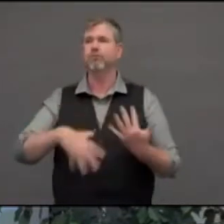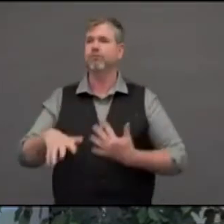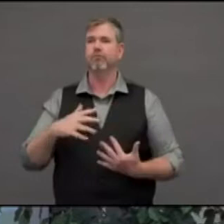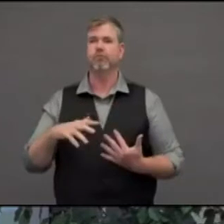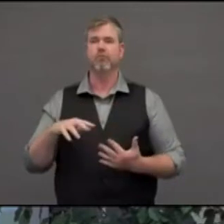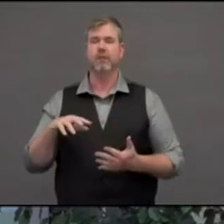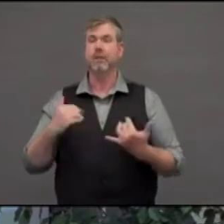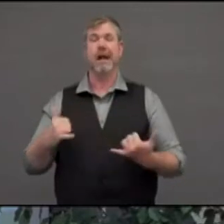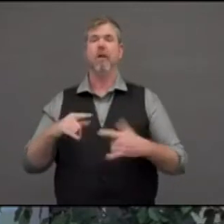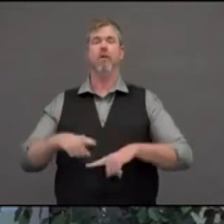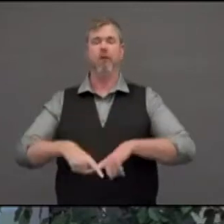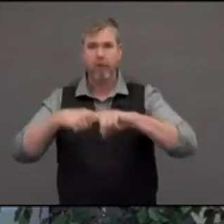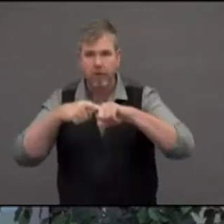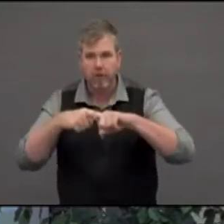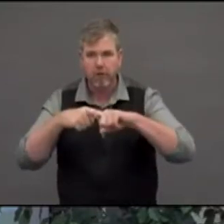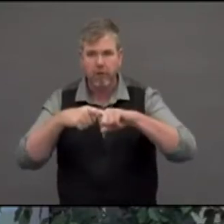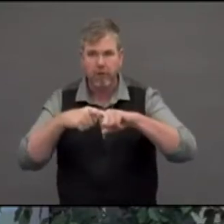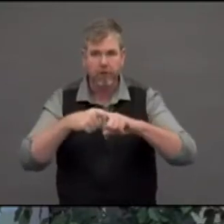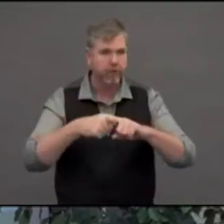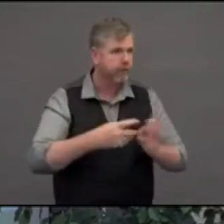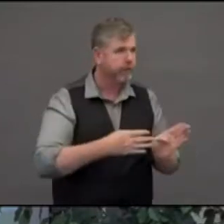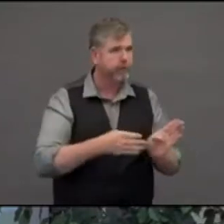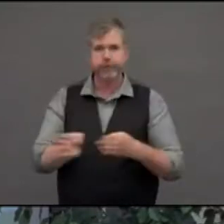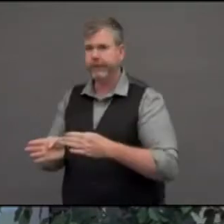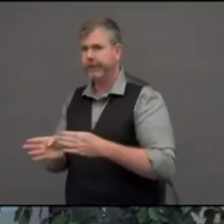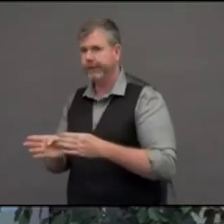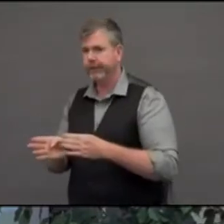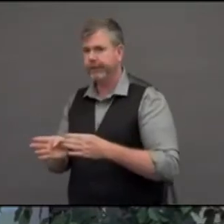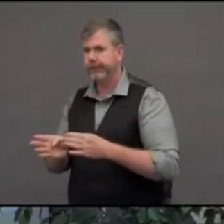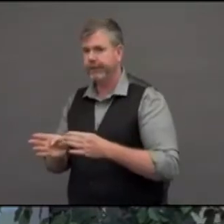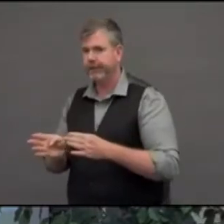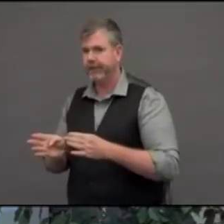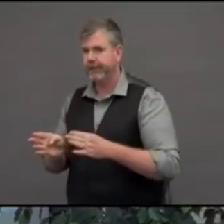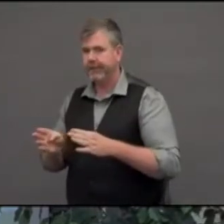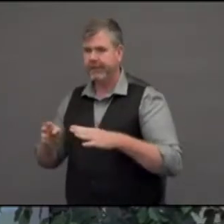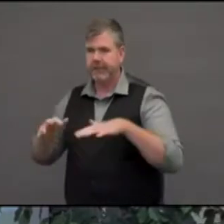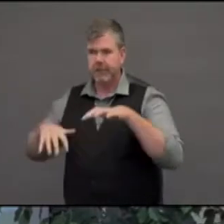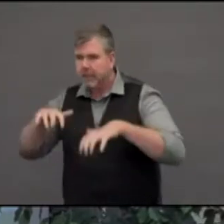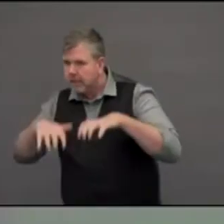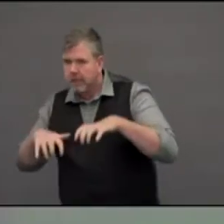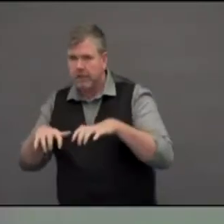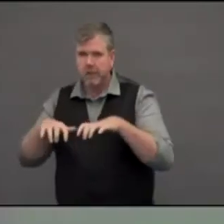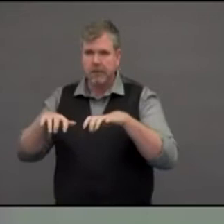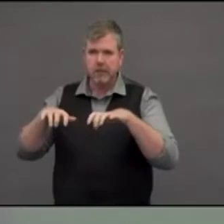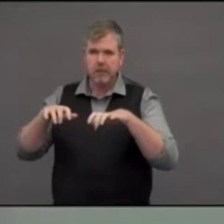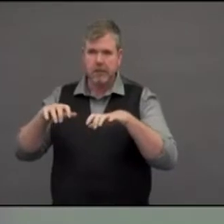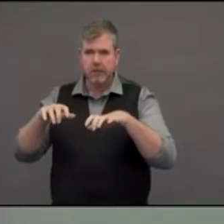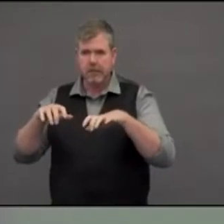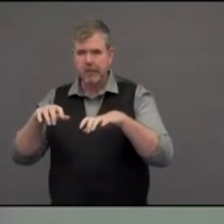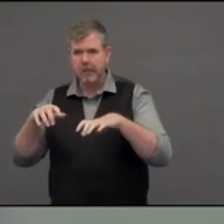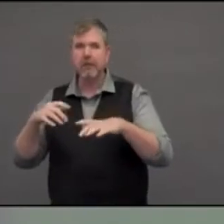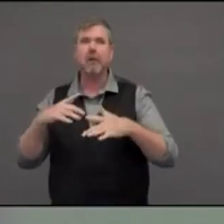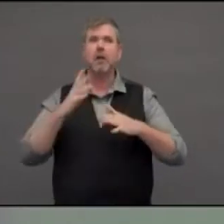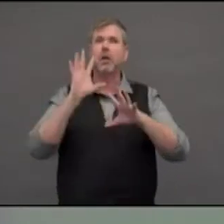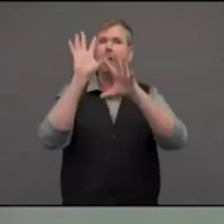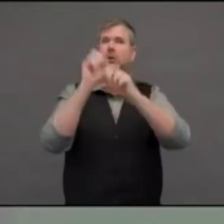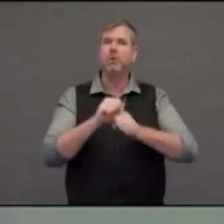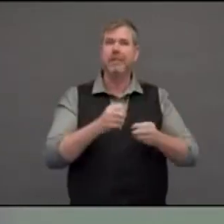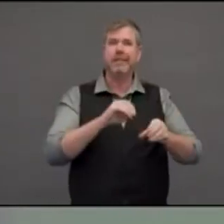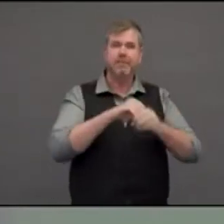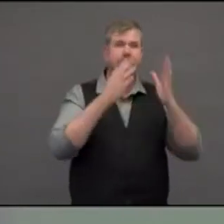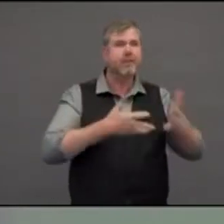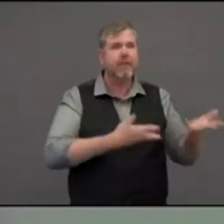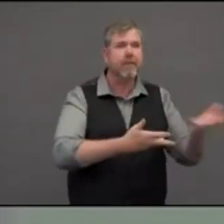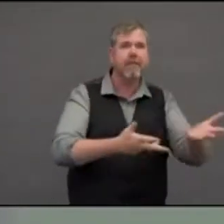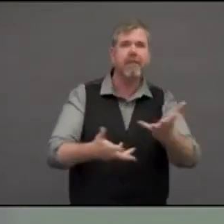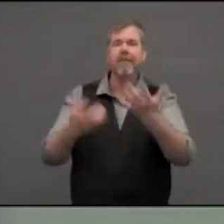switch from, in person to digital. And at first it was like a bummer. I know a lot of us too were, at least my friends